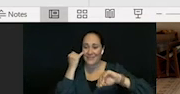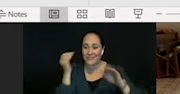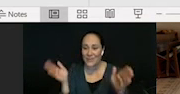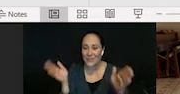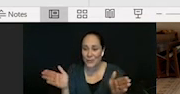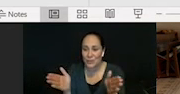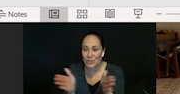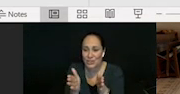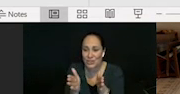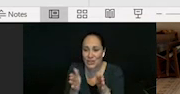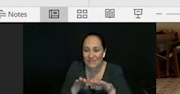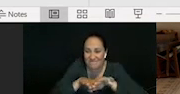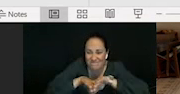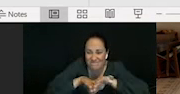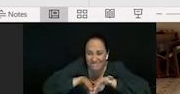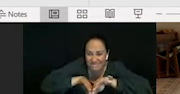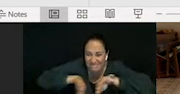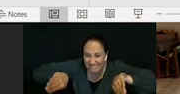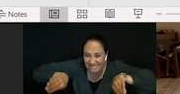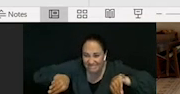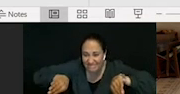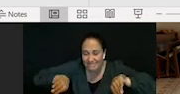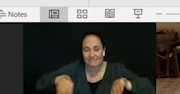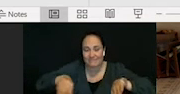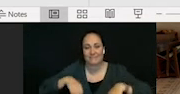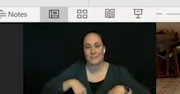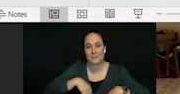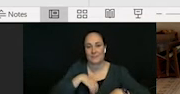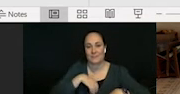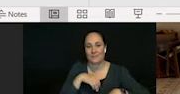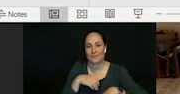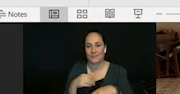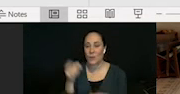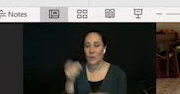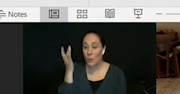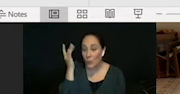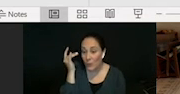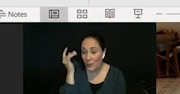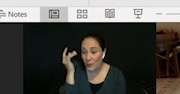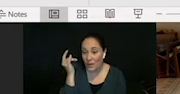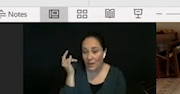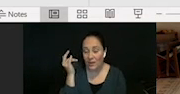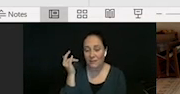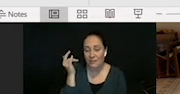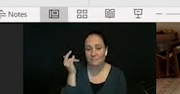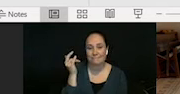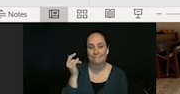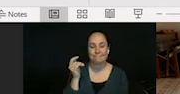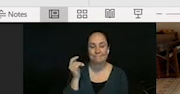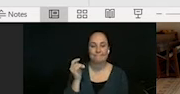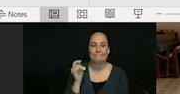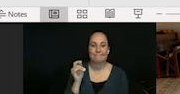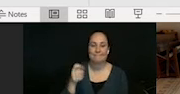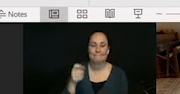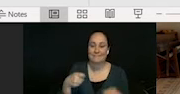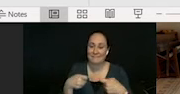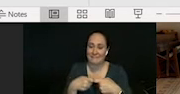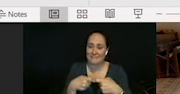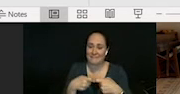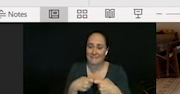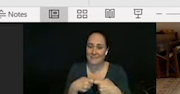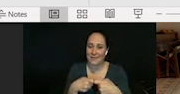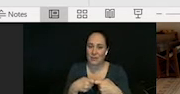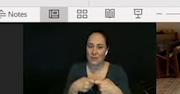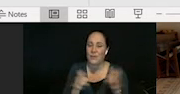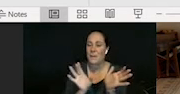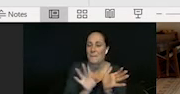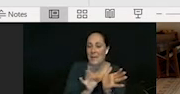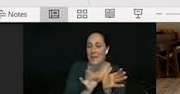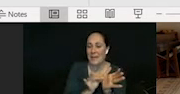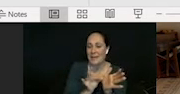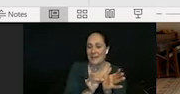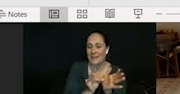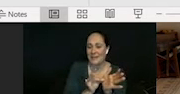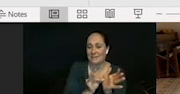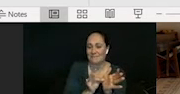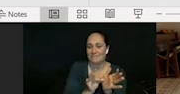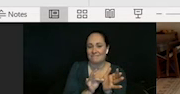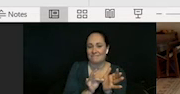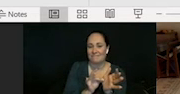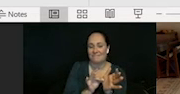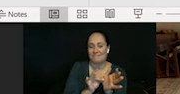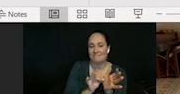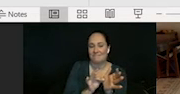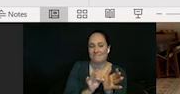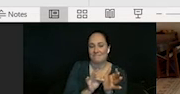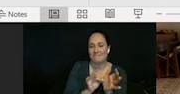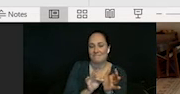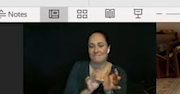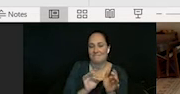reason it is this way is this: every magnet generates a magnetic field around it. One cool way to look at the magnetic field